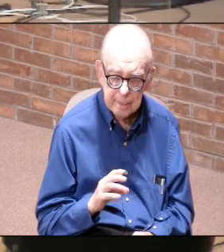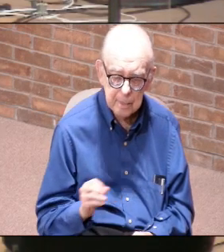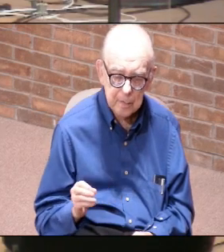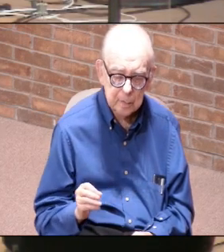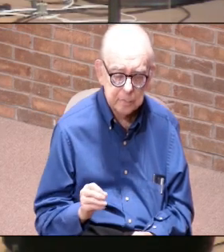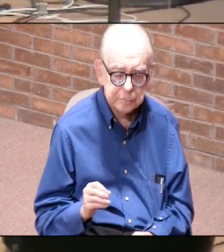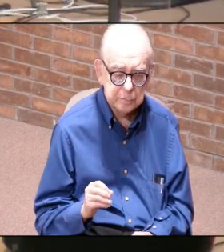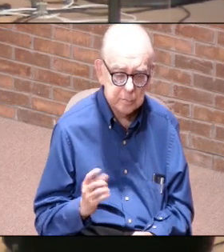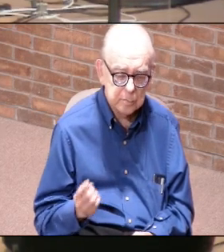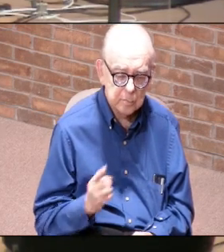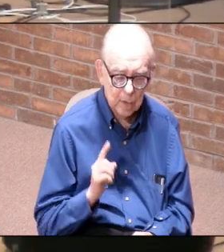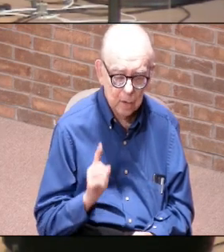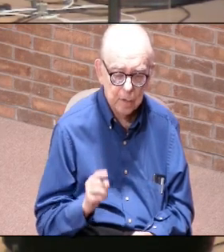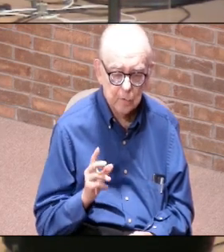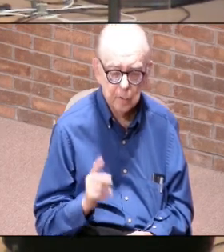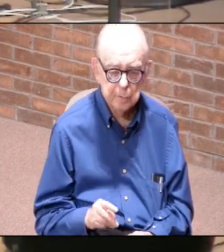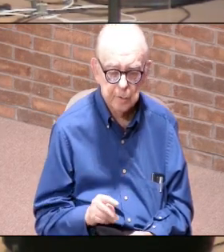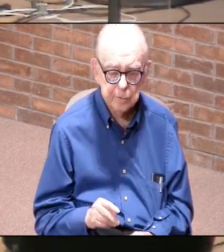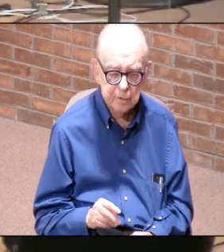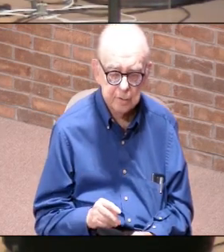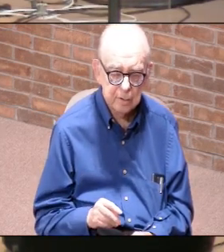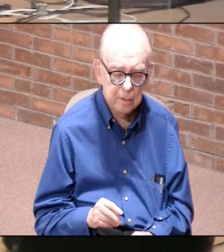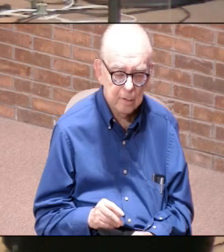And he's only one person